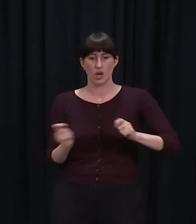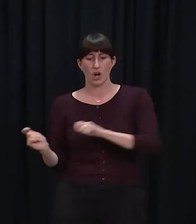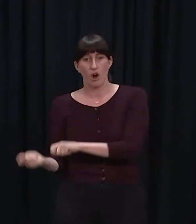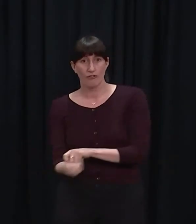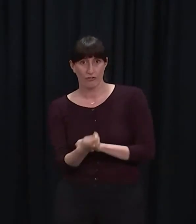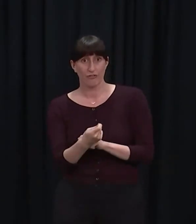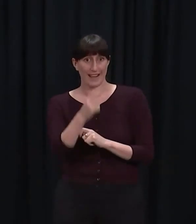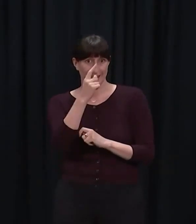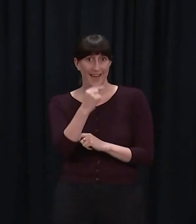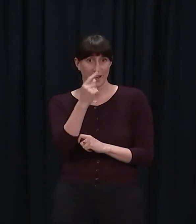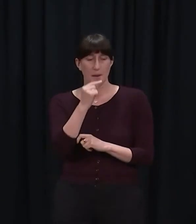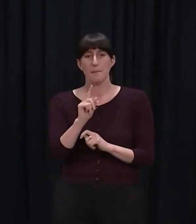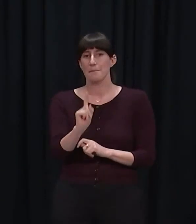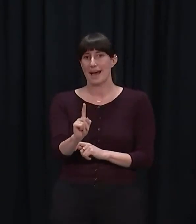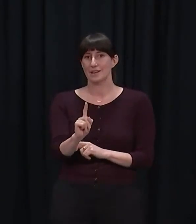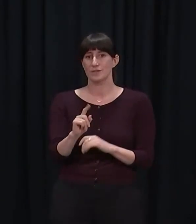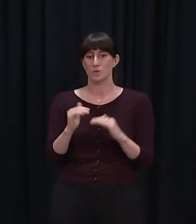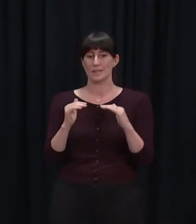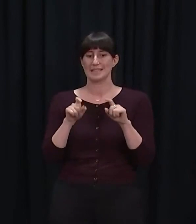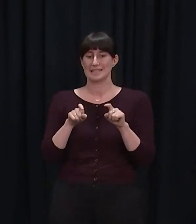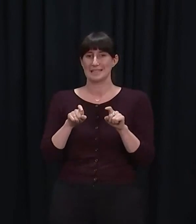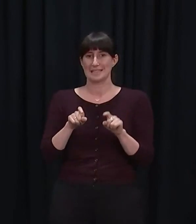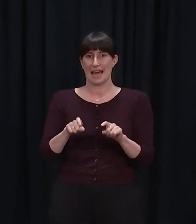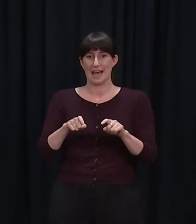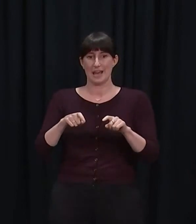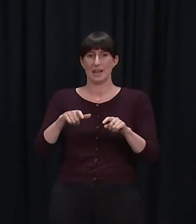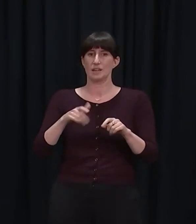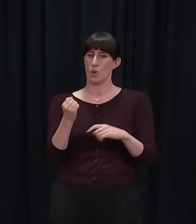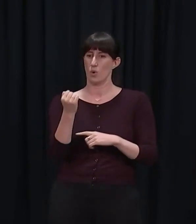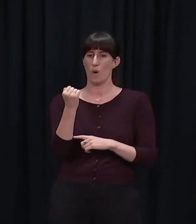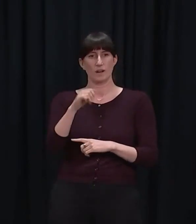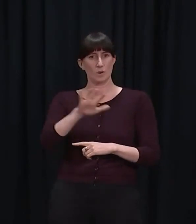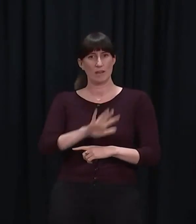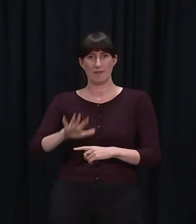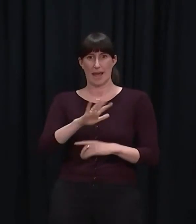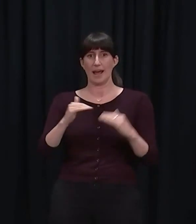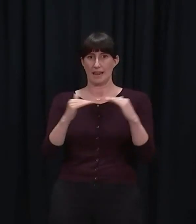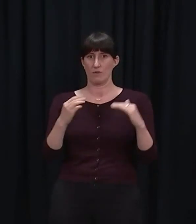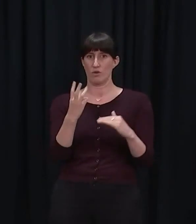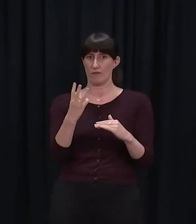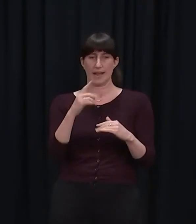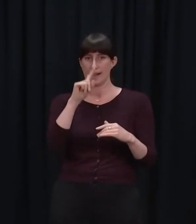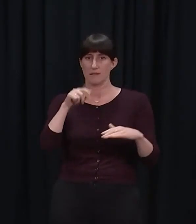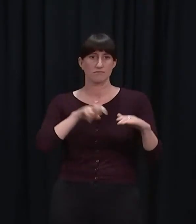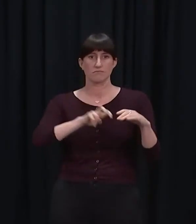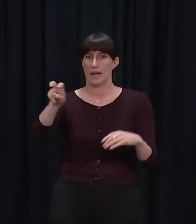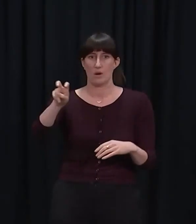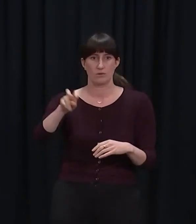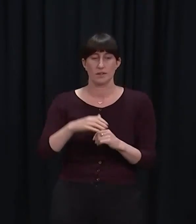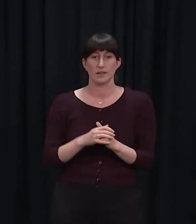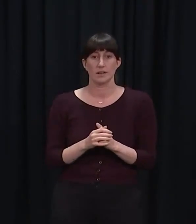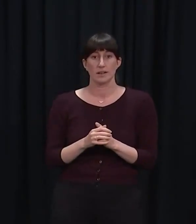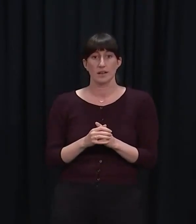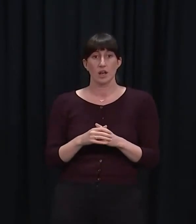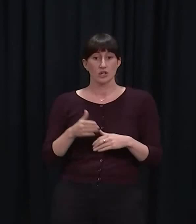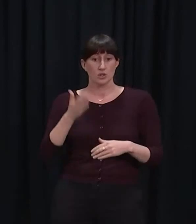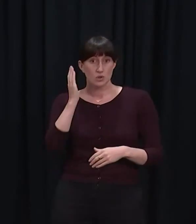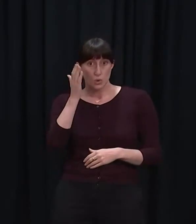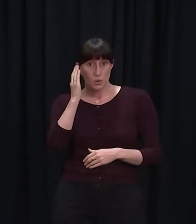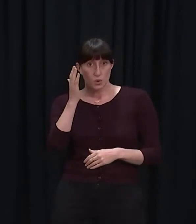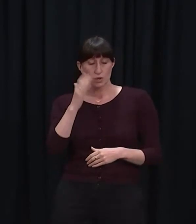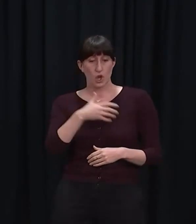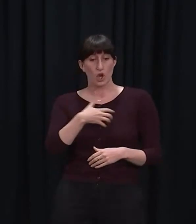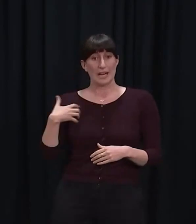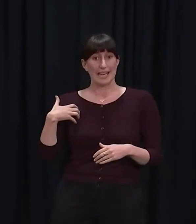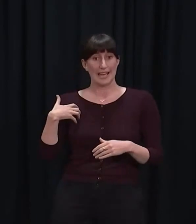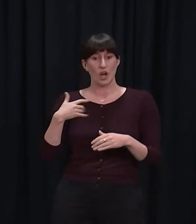3 boundary. Face-to-face appointments with a number of healthcare providers can restart. Early learning services will be able to reopen with a maximum